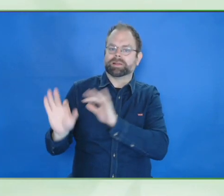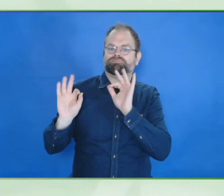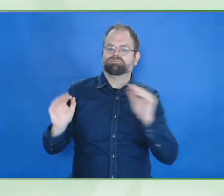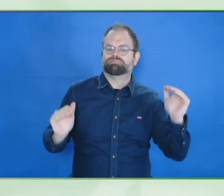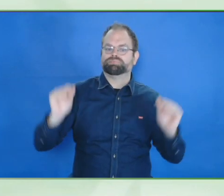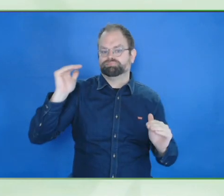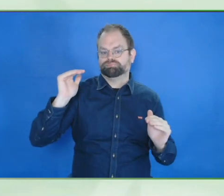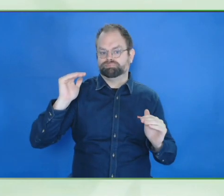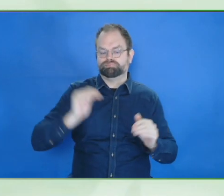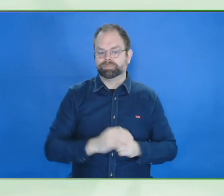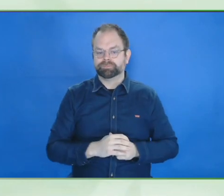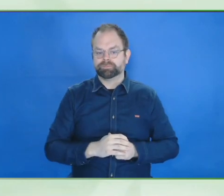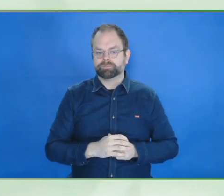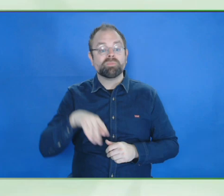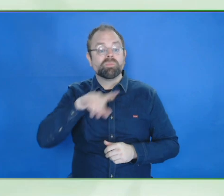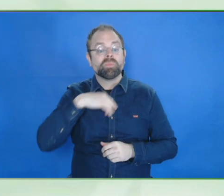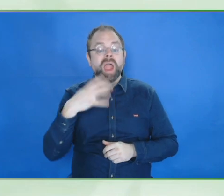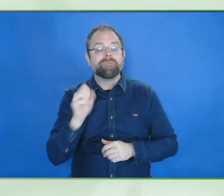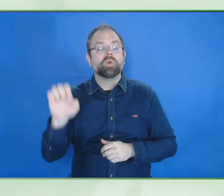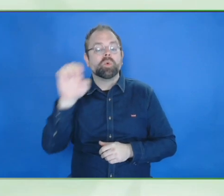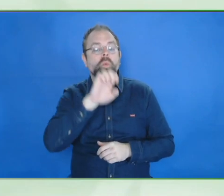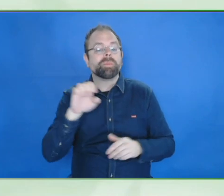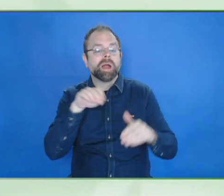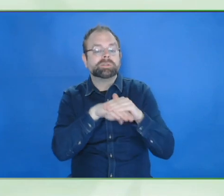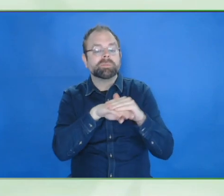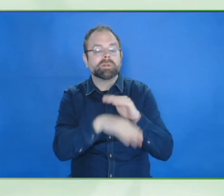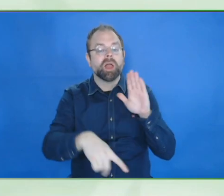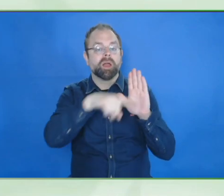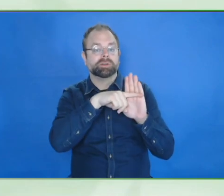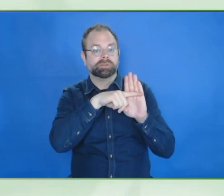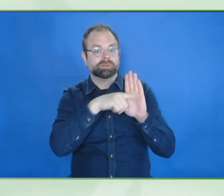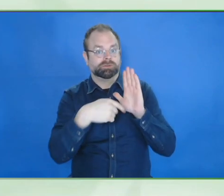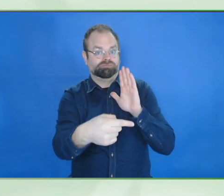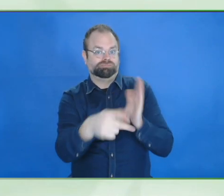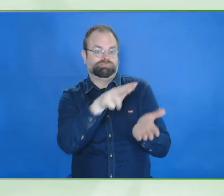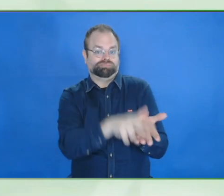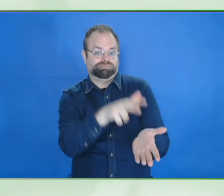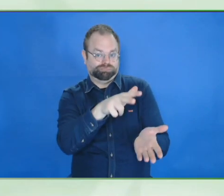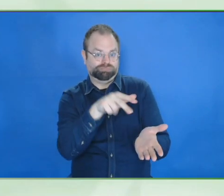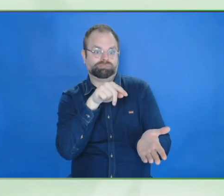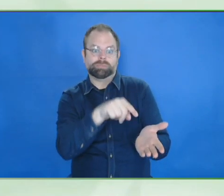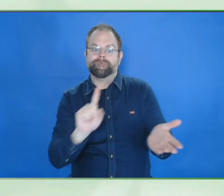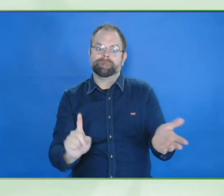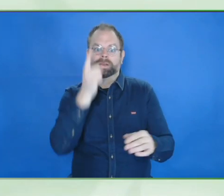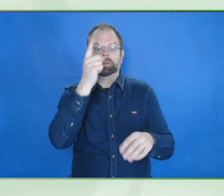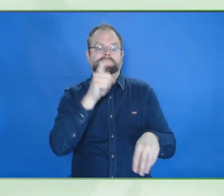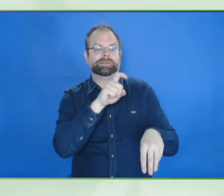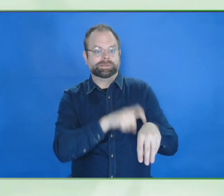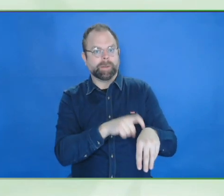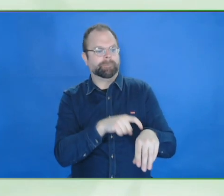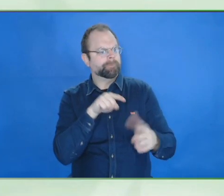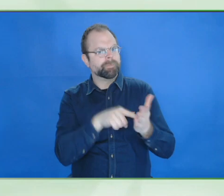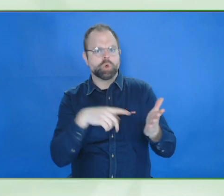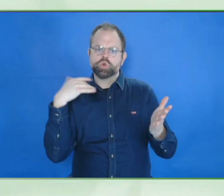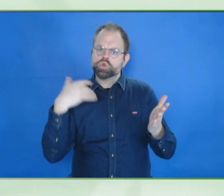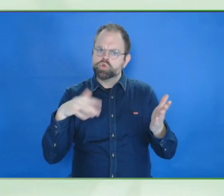having teeth, let's see, during the 27 countries of the European Union, where we